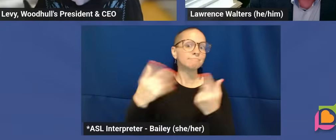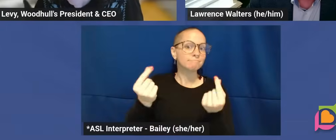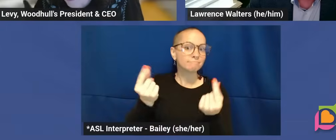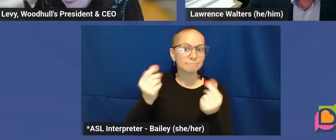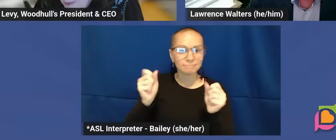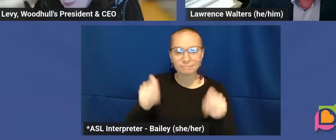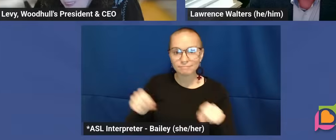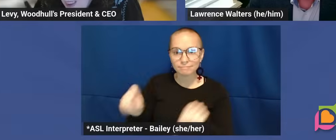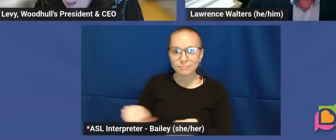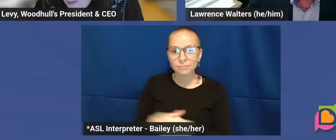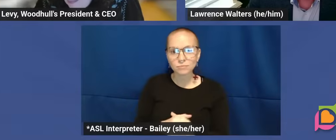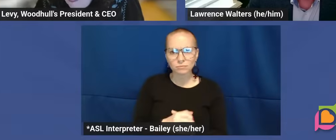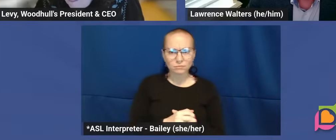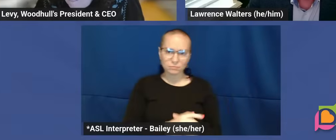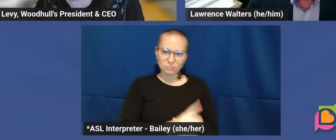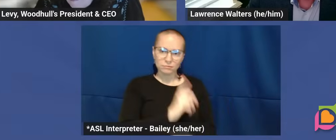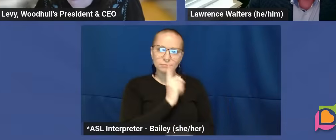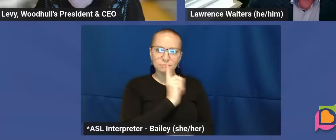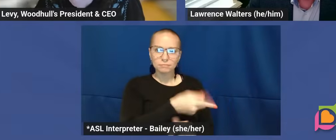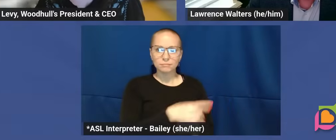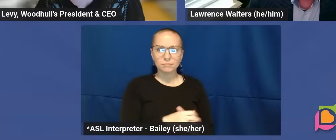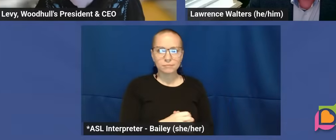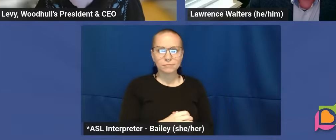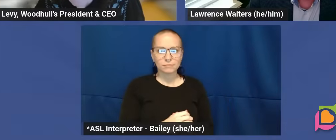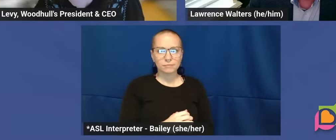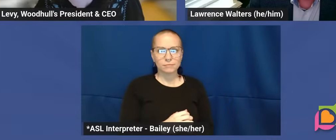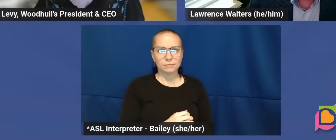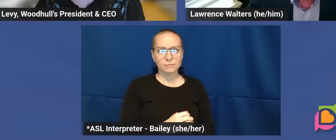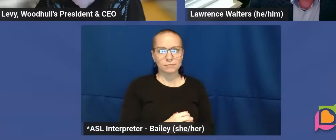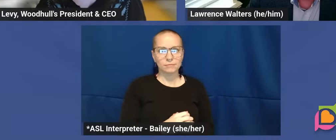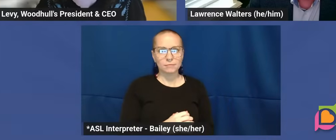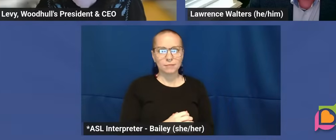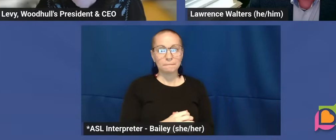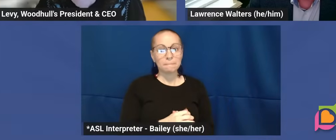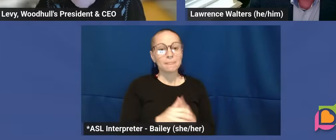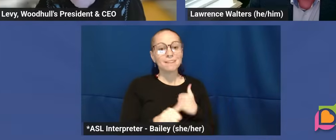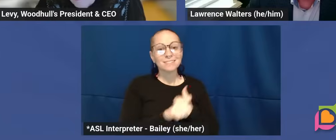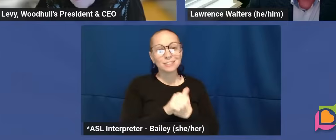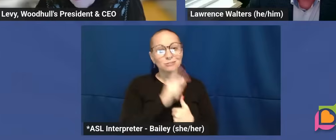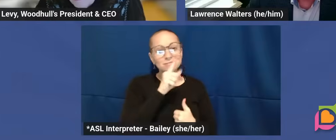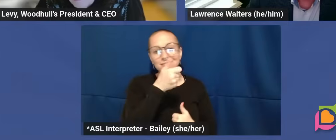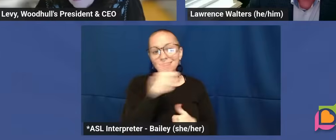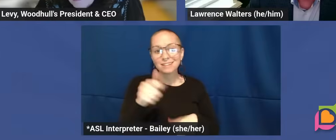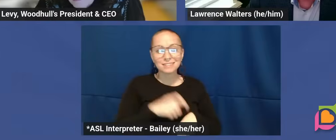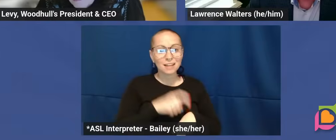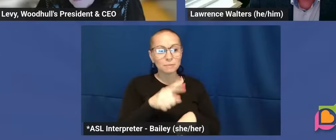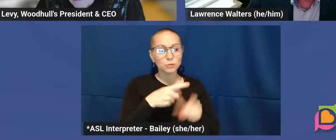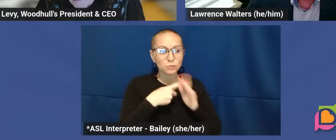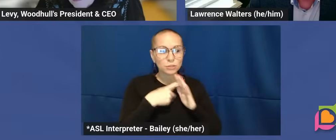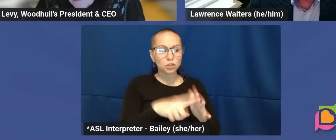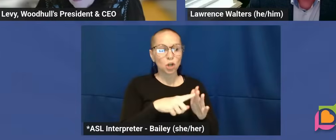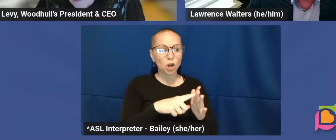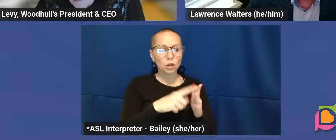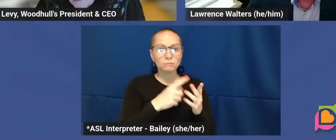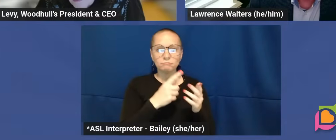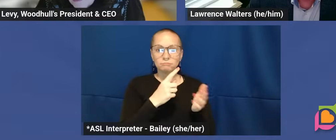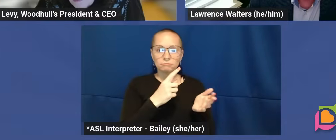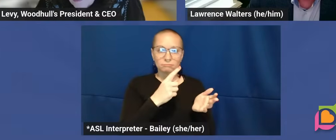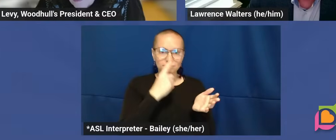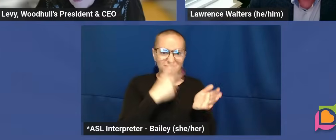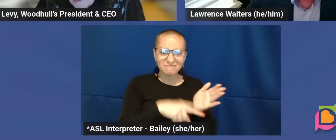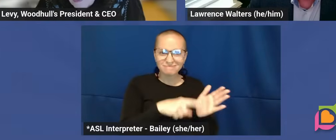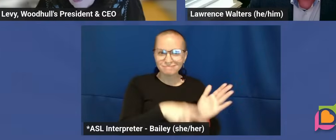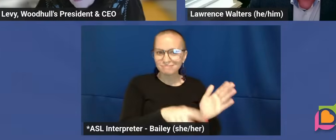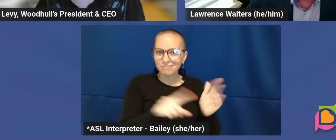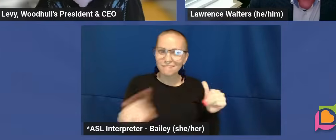Potentially. Sure. Yeah. Well, the danger is anytime you start chipping away at First Amendment rights,